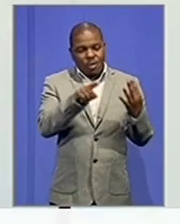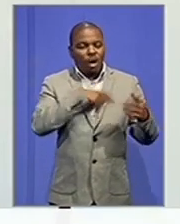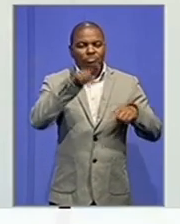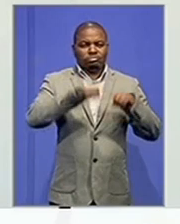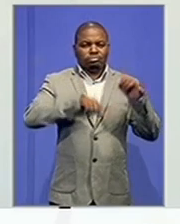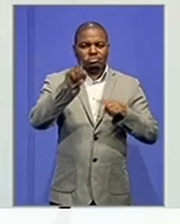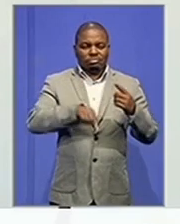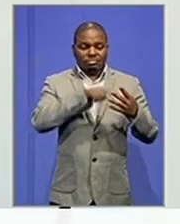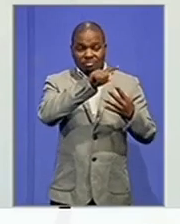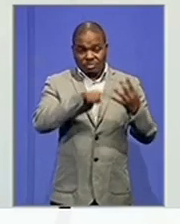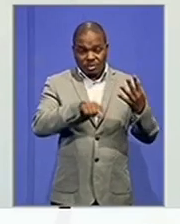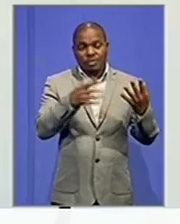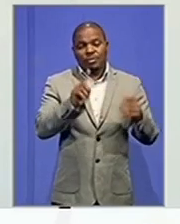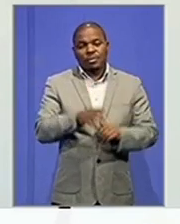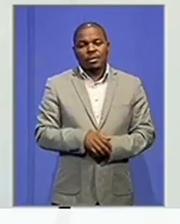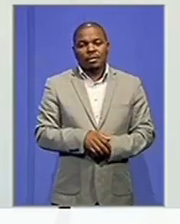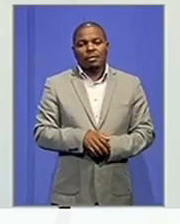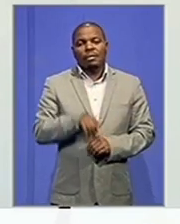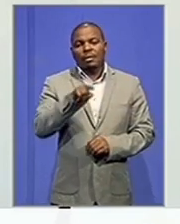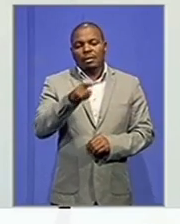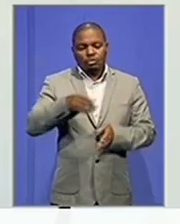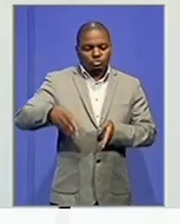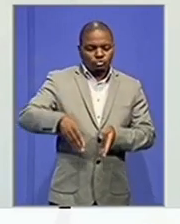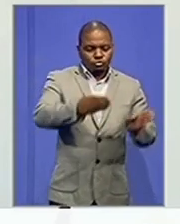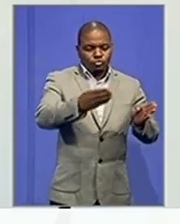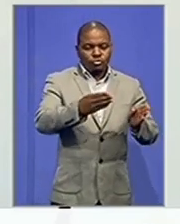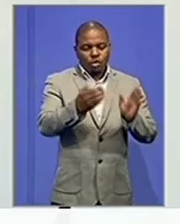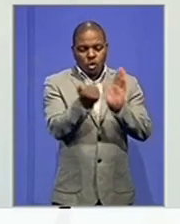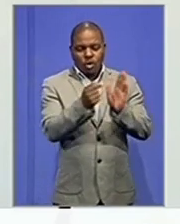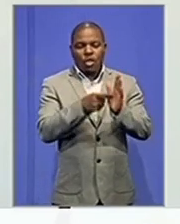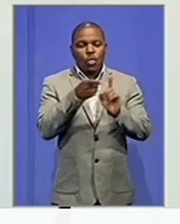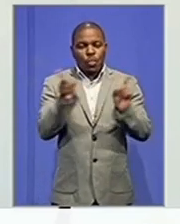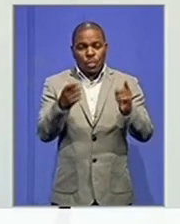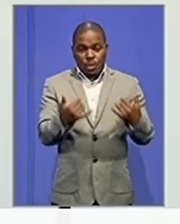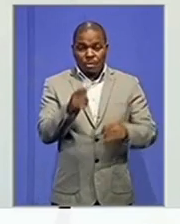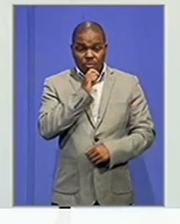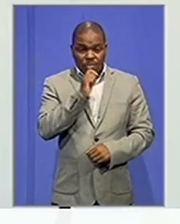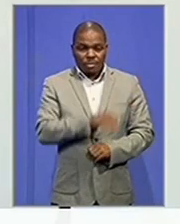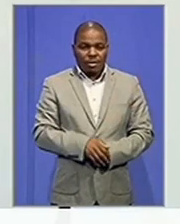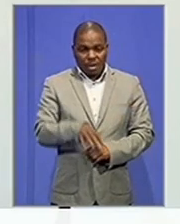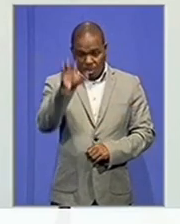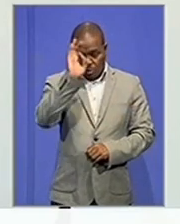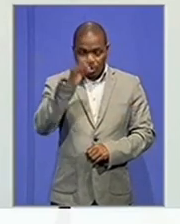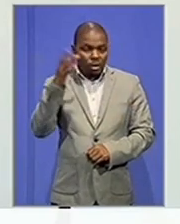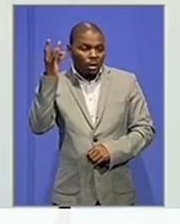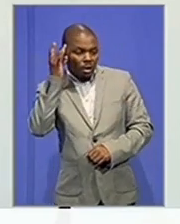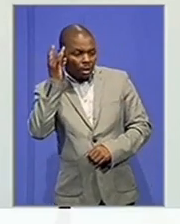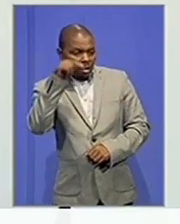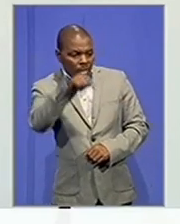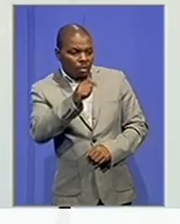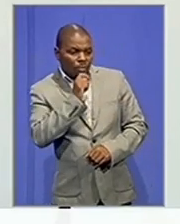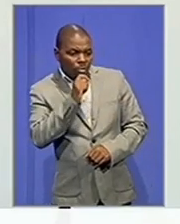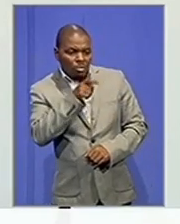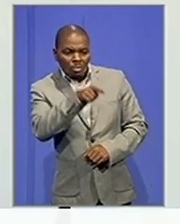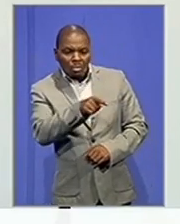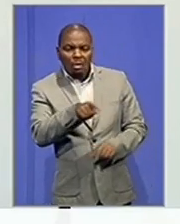as for contravention of the Road Traffic Act. That was after this morning the police were informed that it